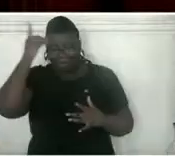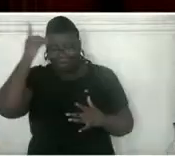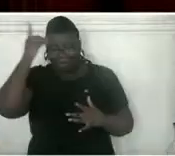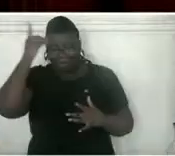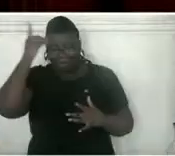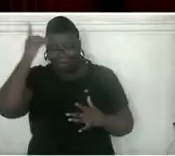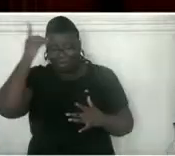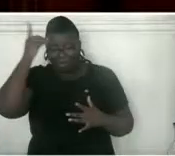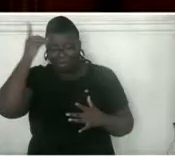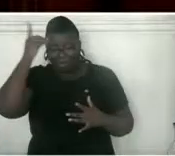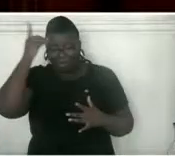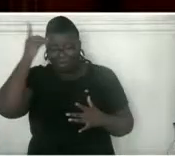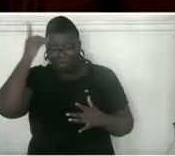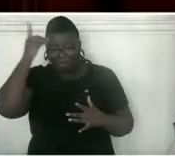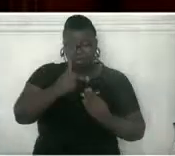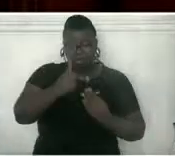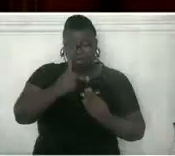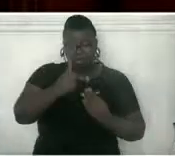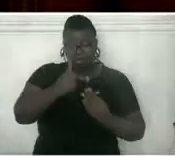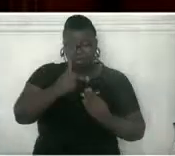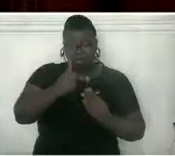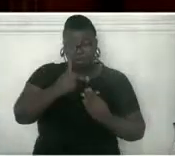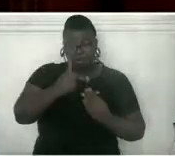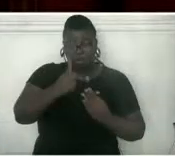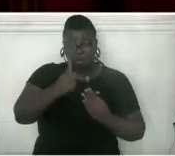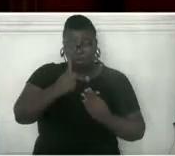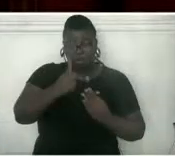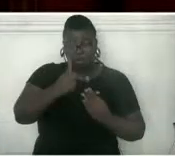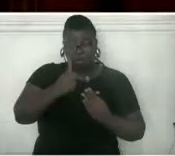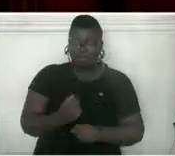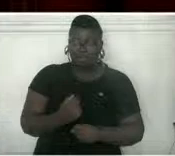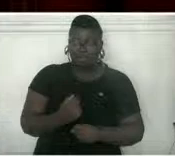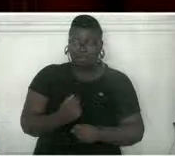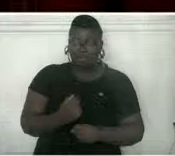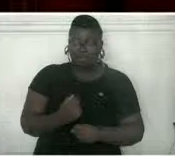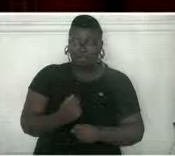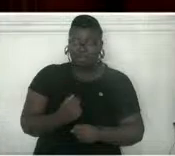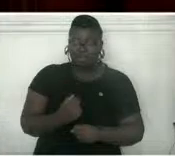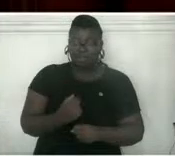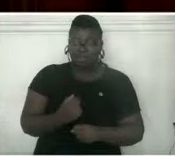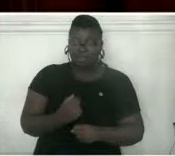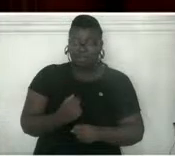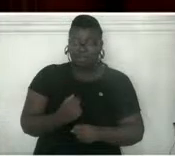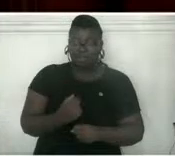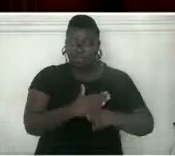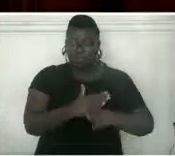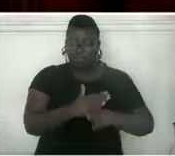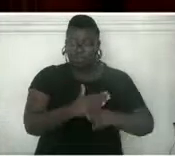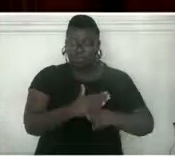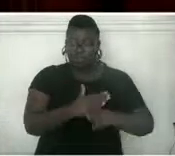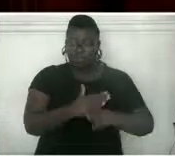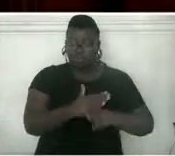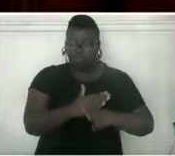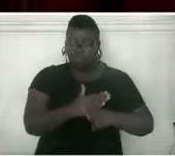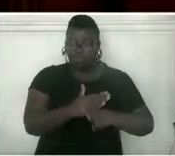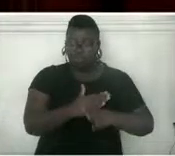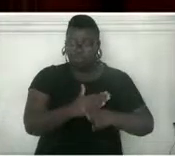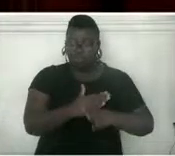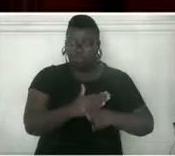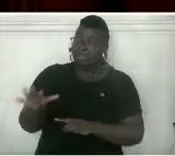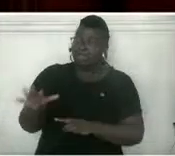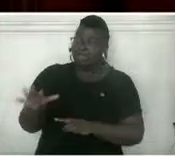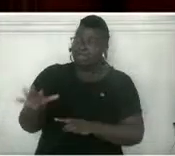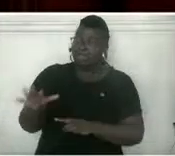is expected to create 500 new jobs. Unitrade, which is located in